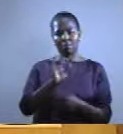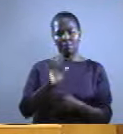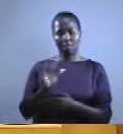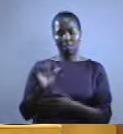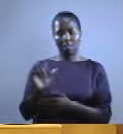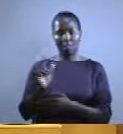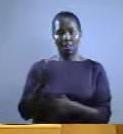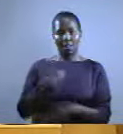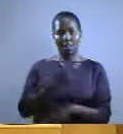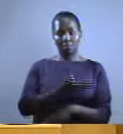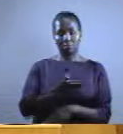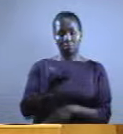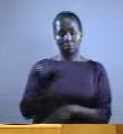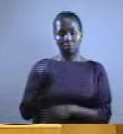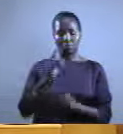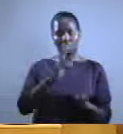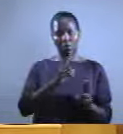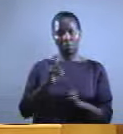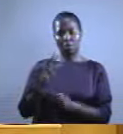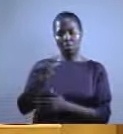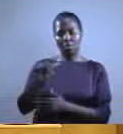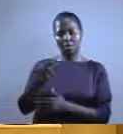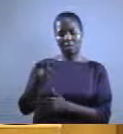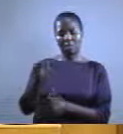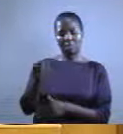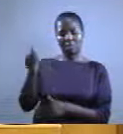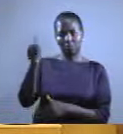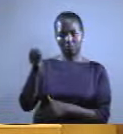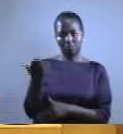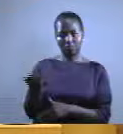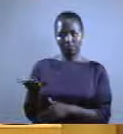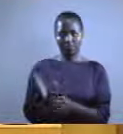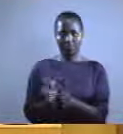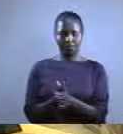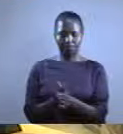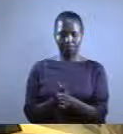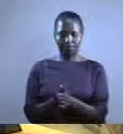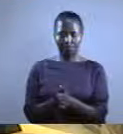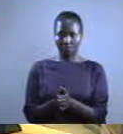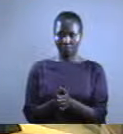I now recognize the Honorable Chief Whip of the Majority Party.